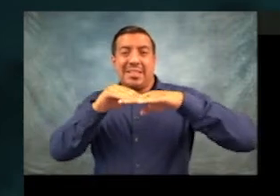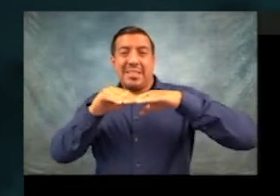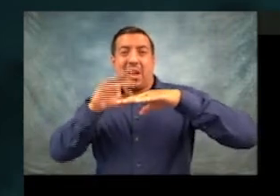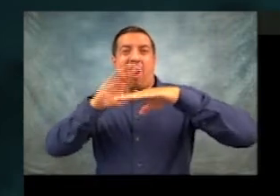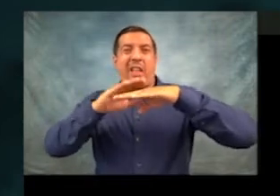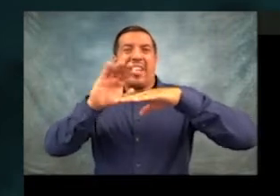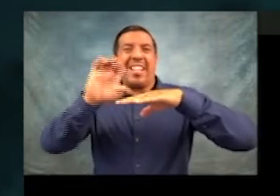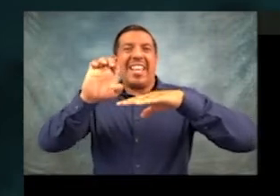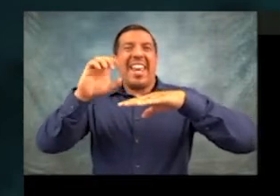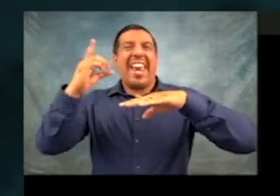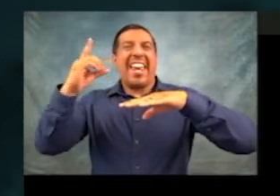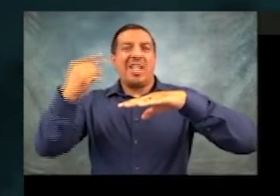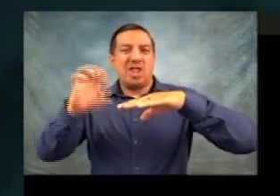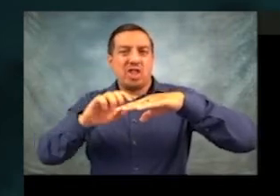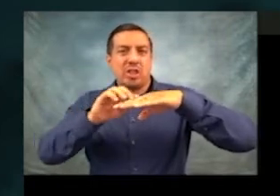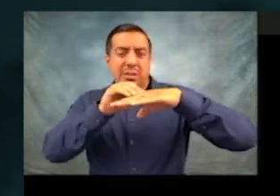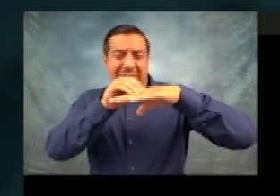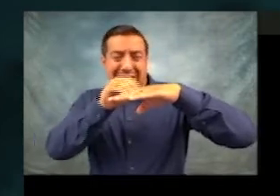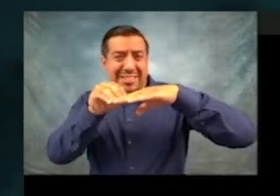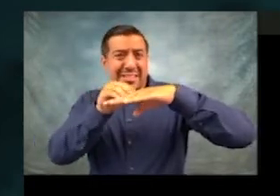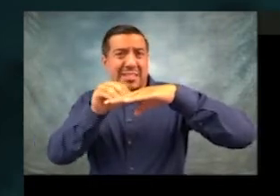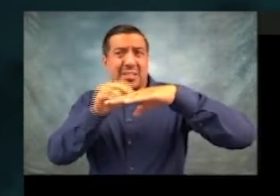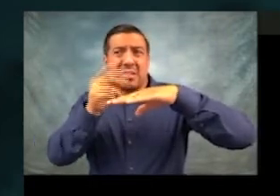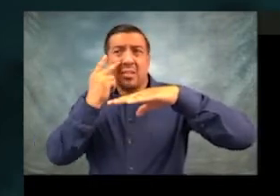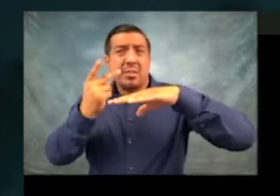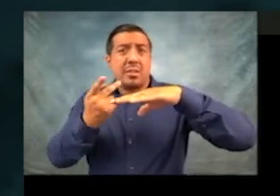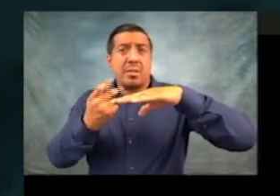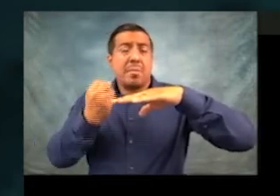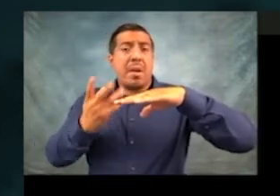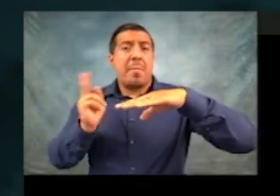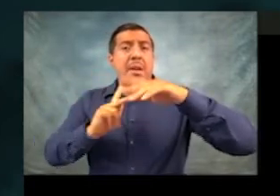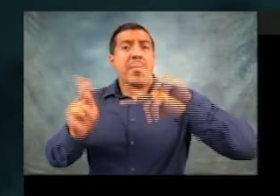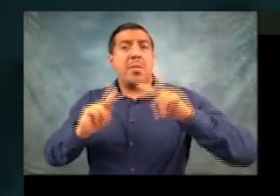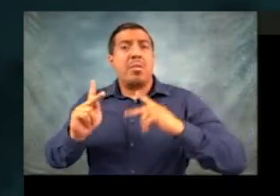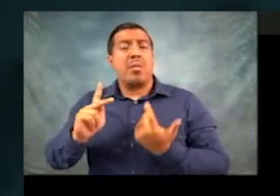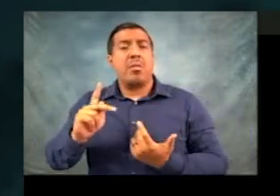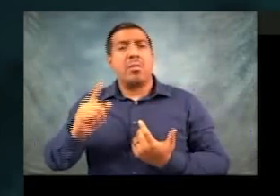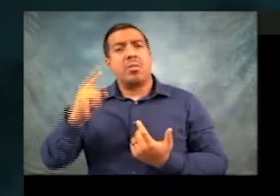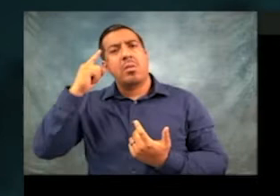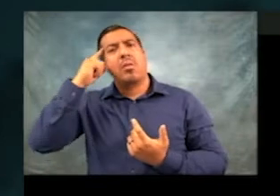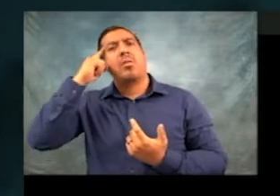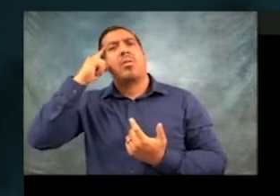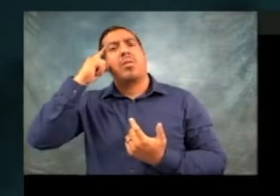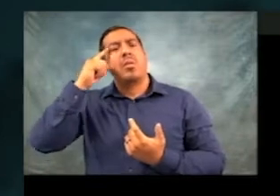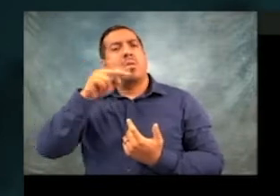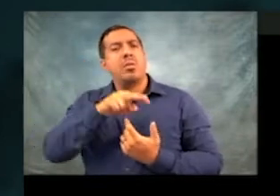the extreme edge of the surge, that led a lot of people to wrongly